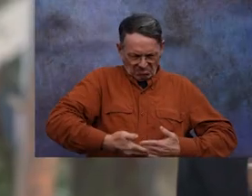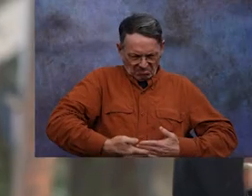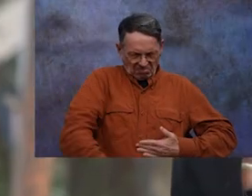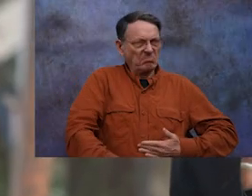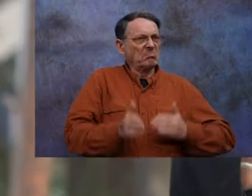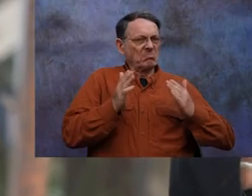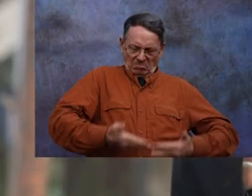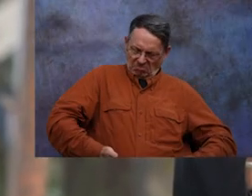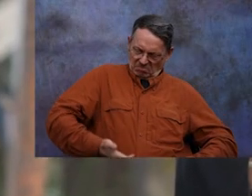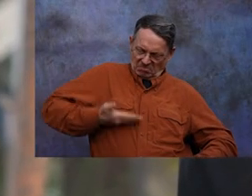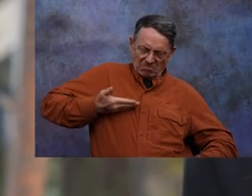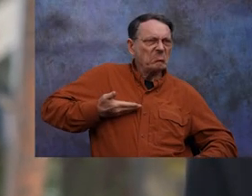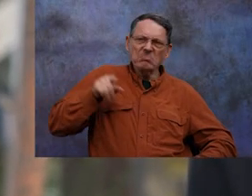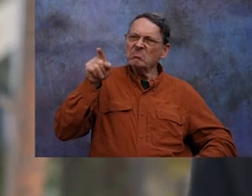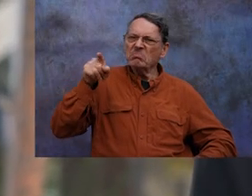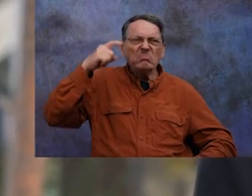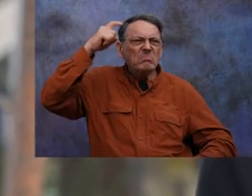you in the